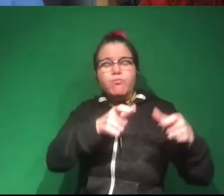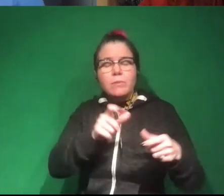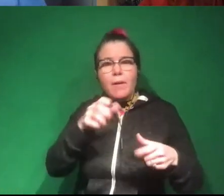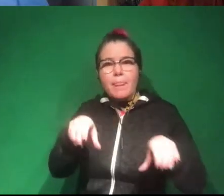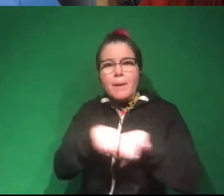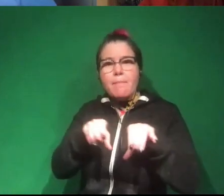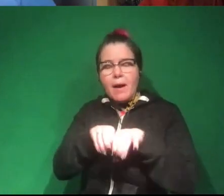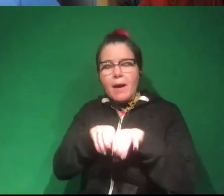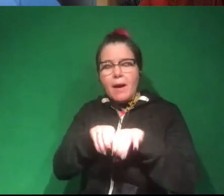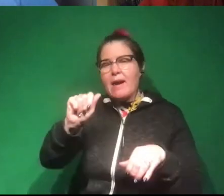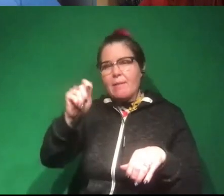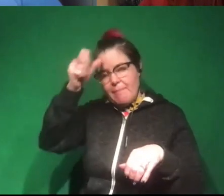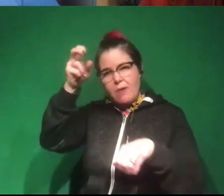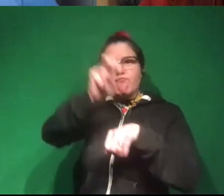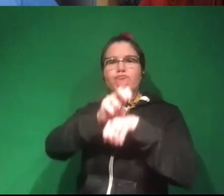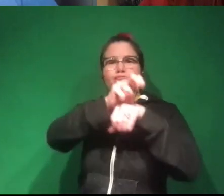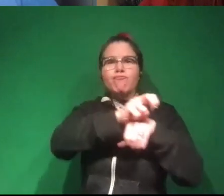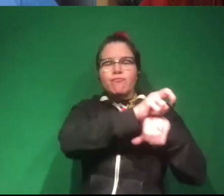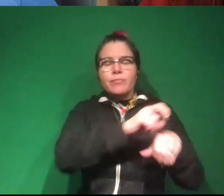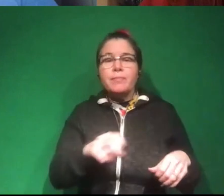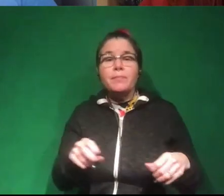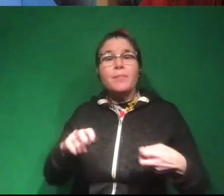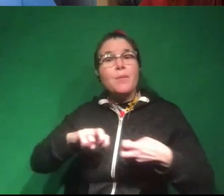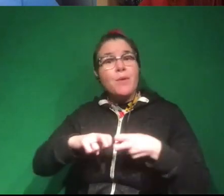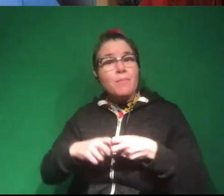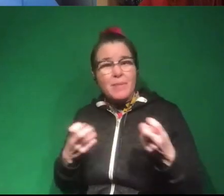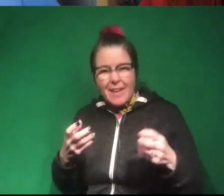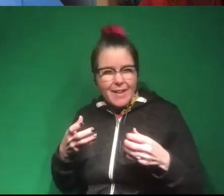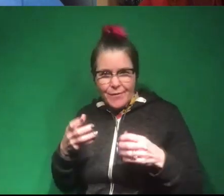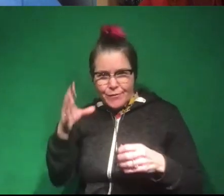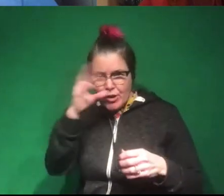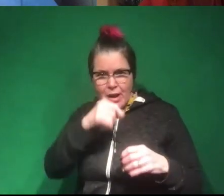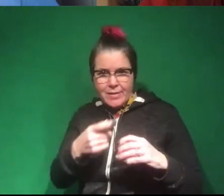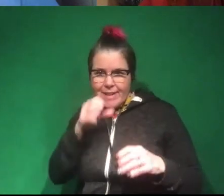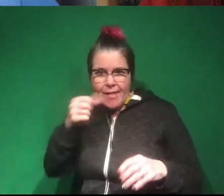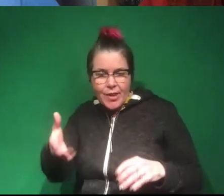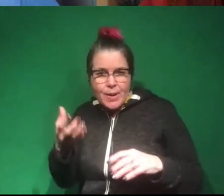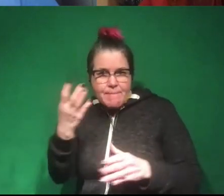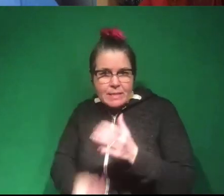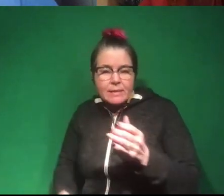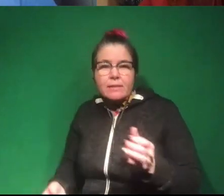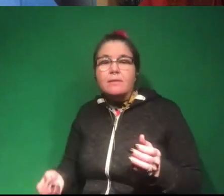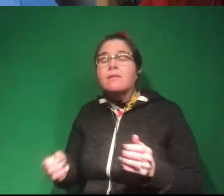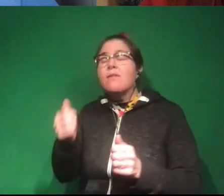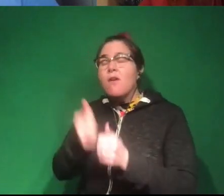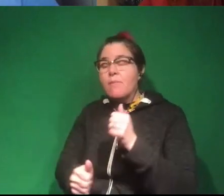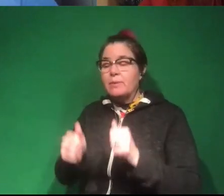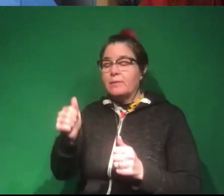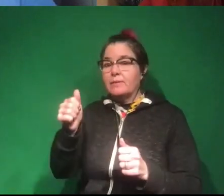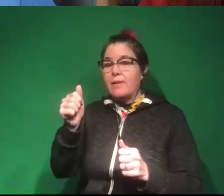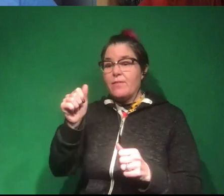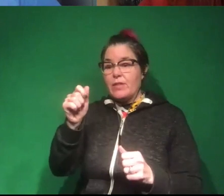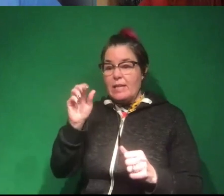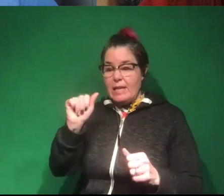is sitting on top. Now, the one issue that they left out, I don't know how, is that almost every single ant that you